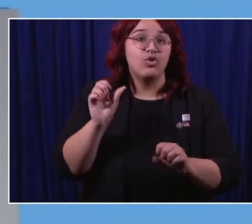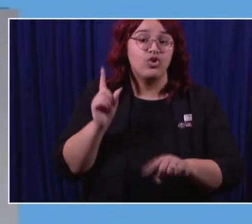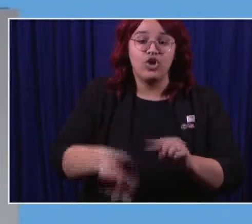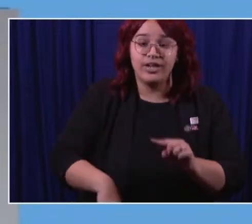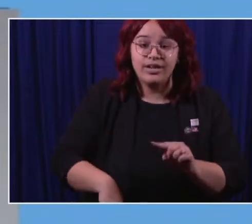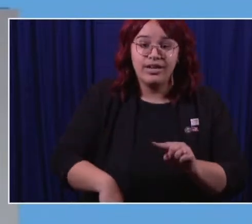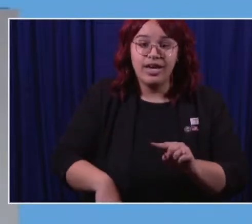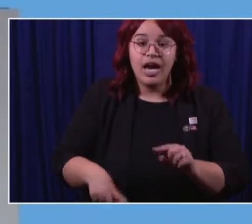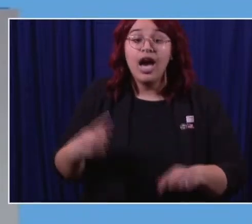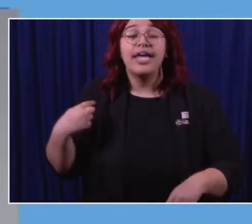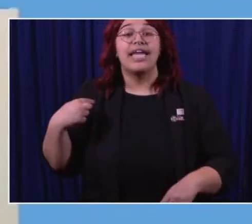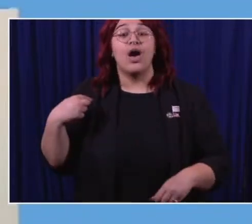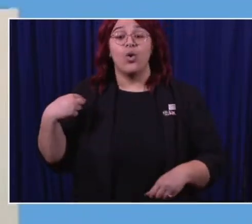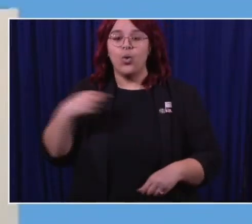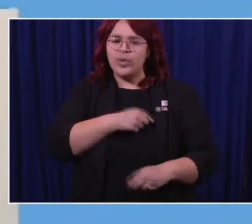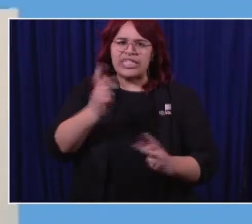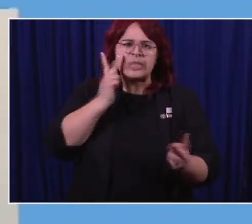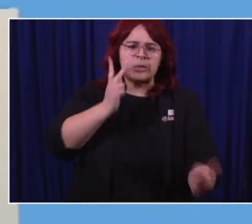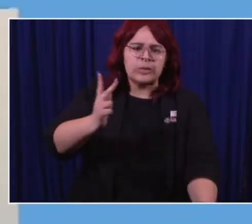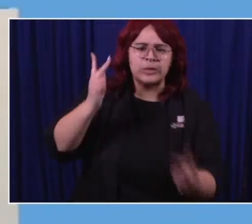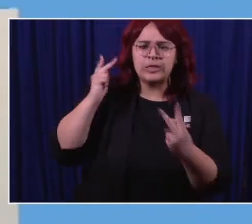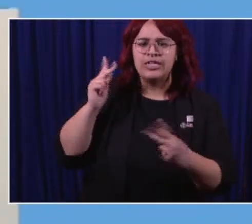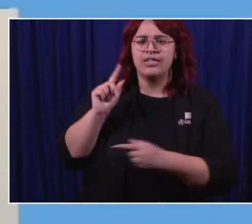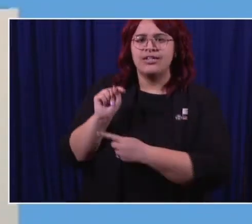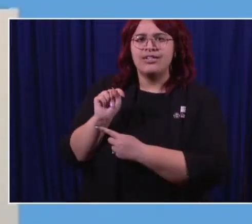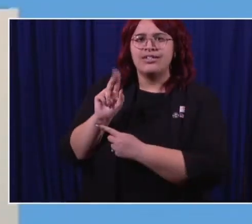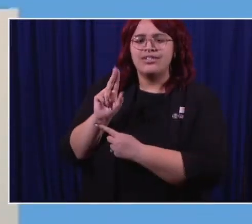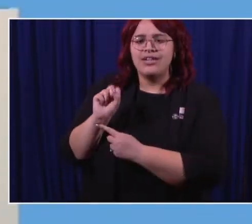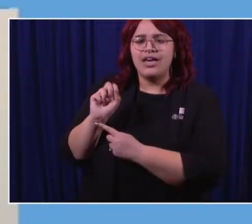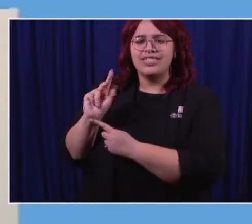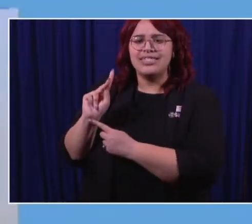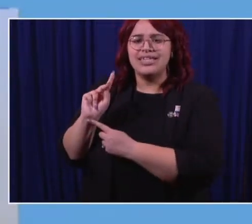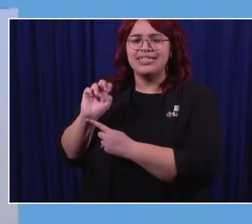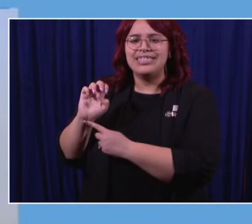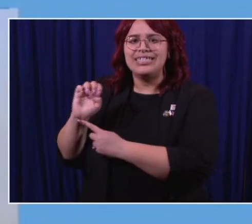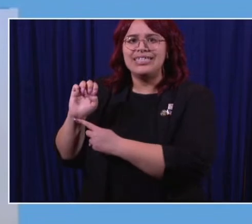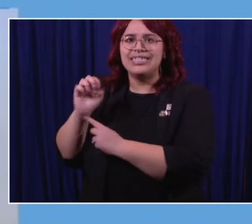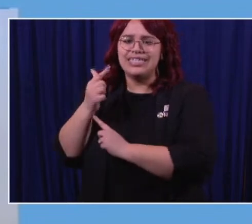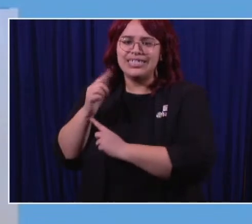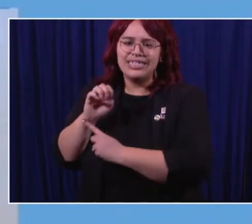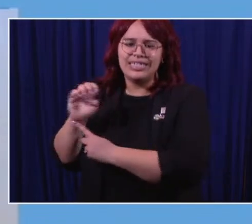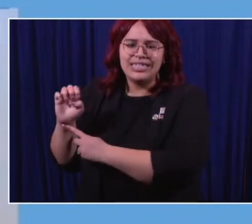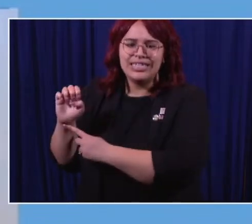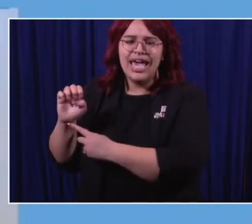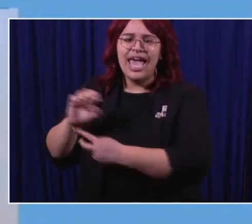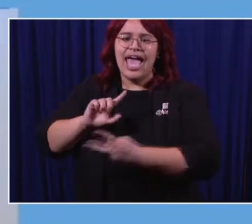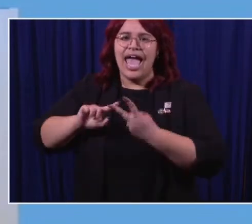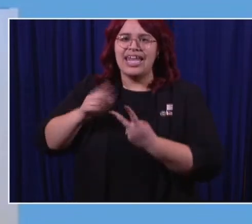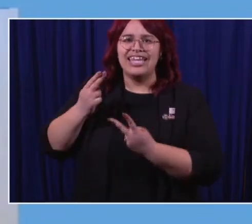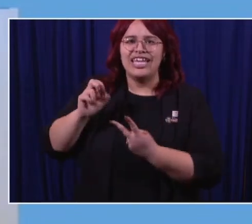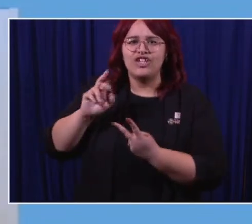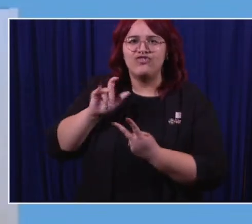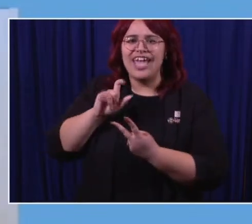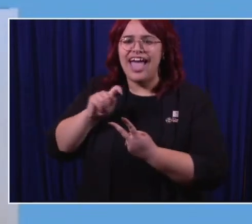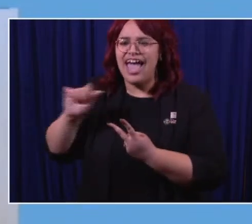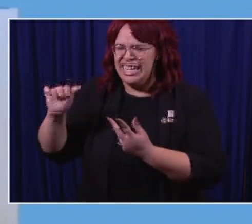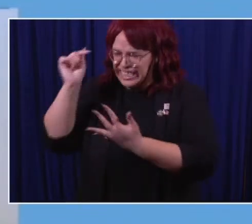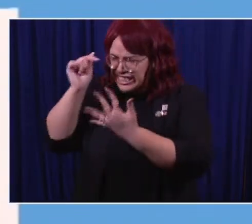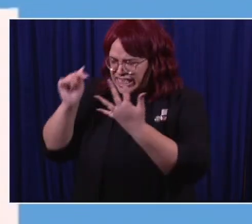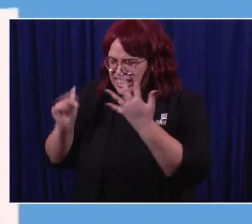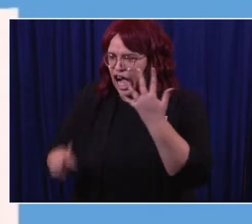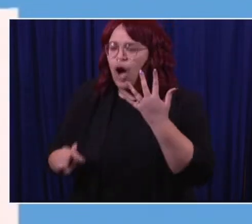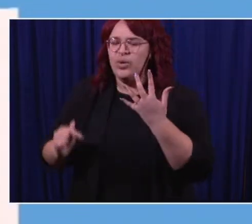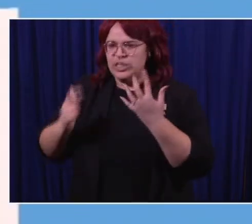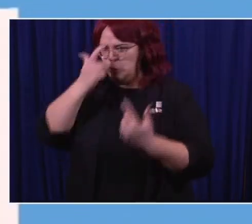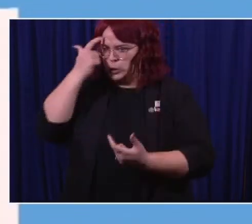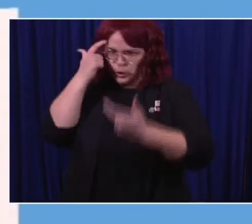of our healthcare system. But we have made so many advances since then. And people of color are in key decision-making roles.